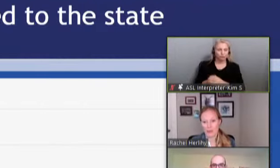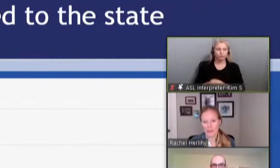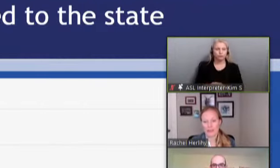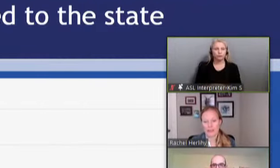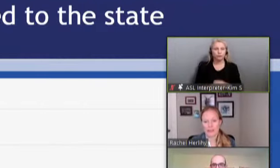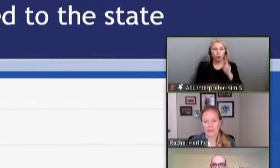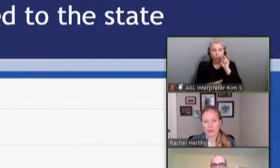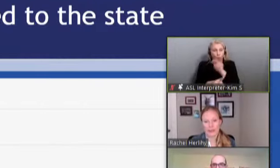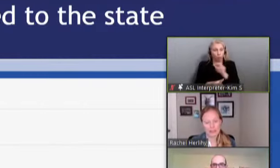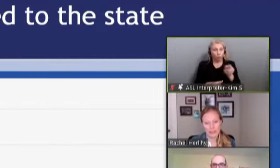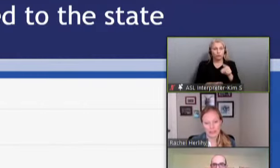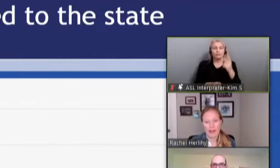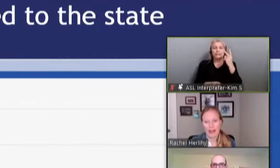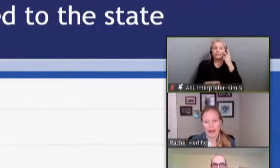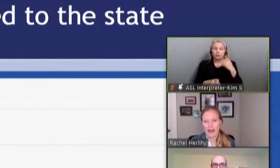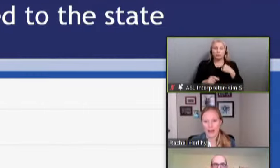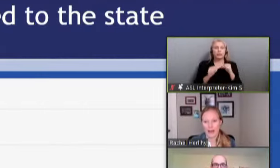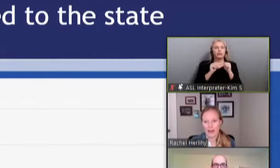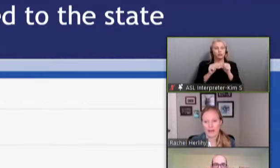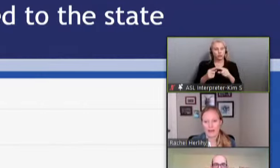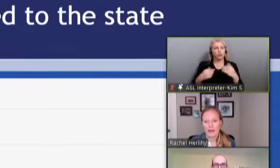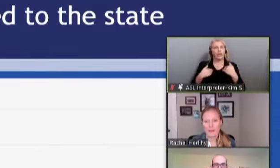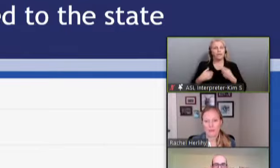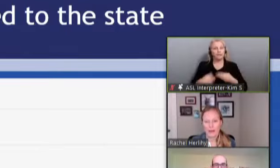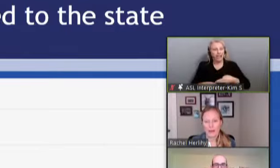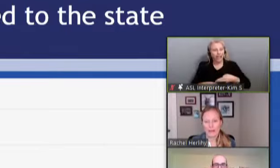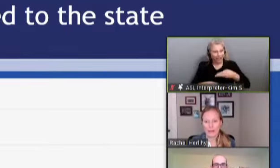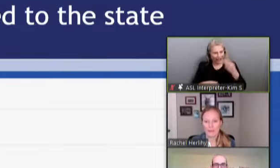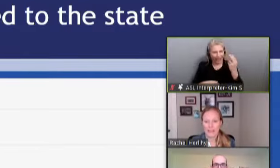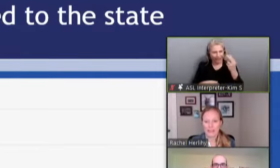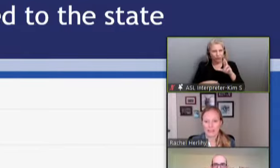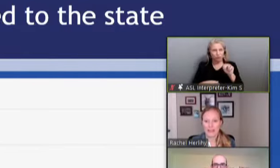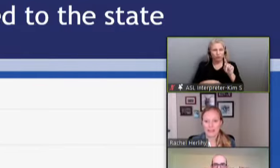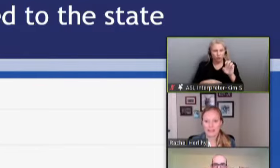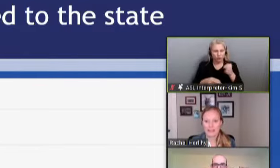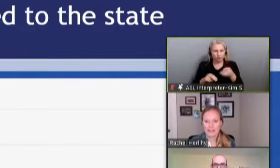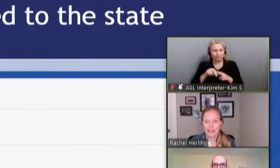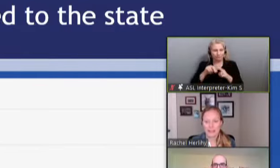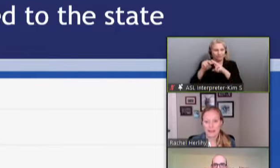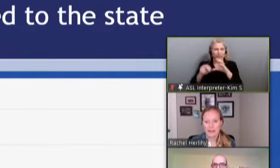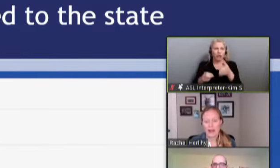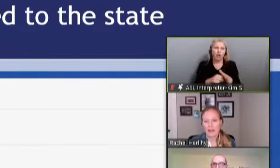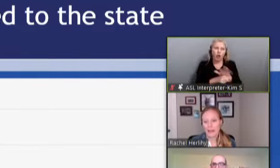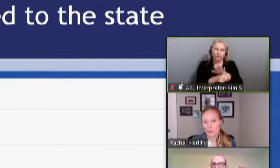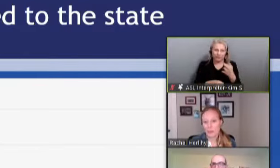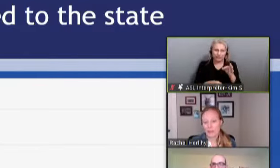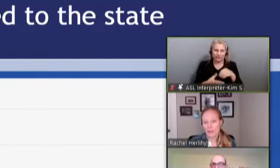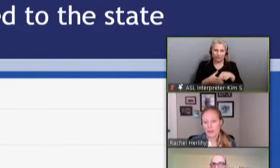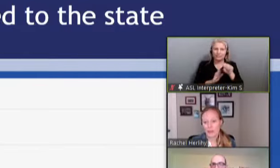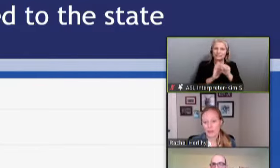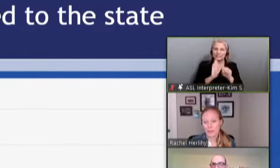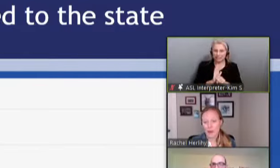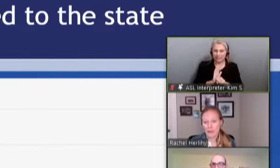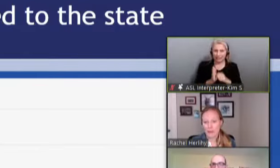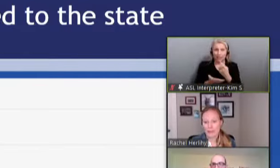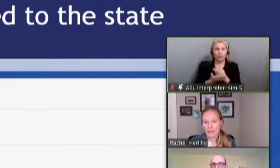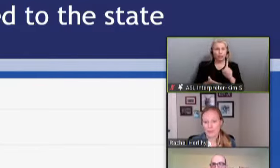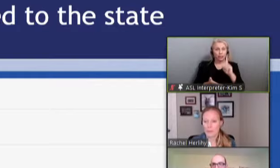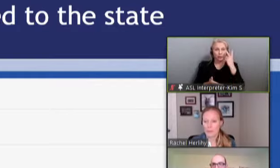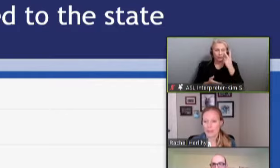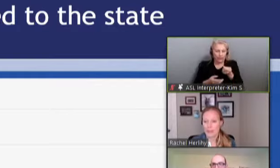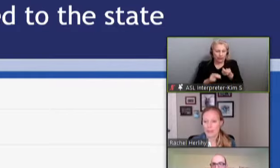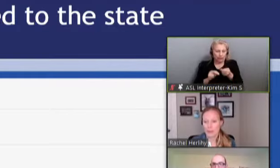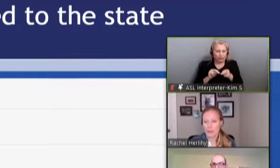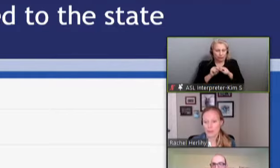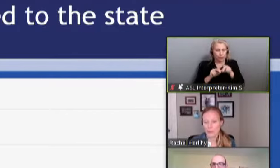at this data, what you'll see is that we continue to have a high rate of COVID-19 cases in the state. Last week, we saw just a small increase,